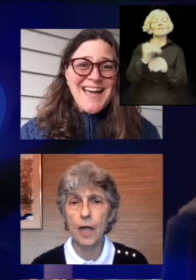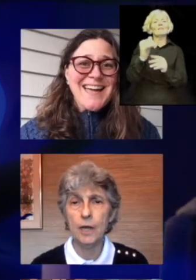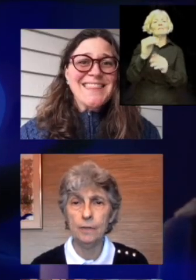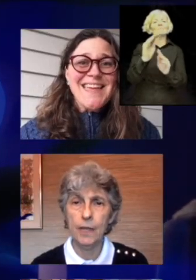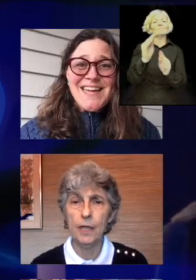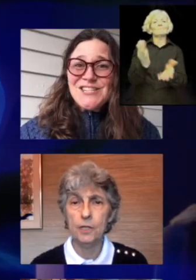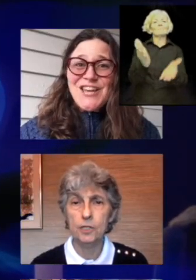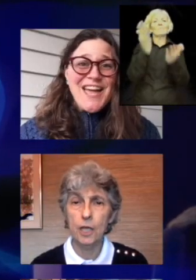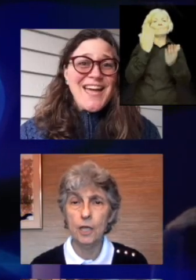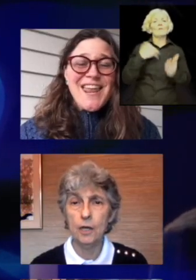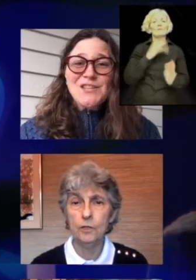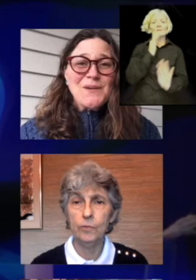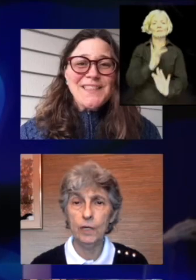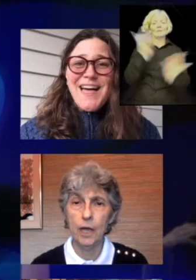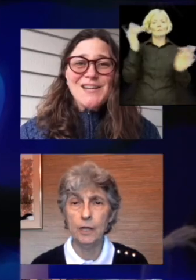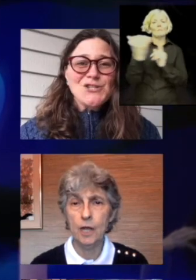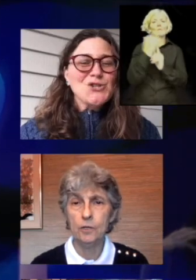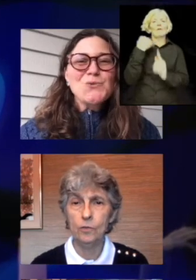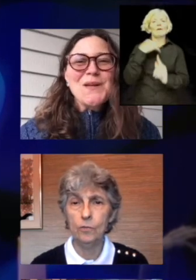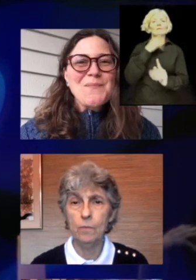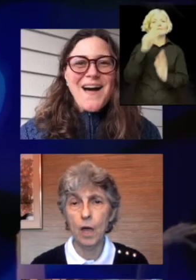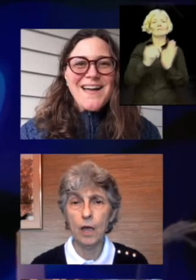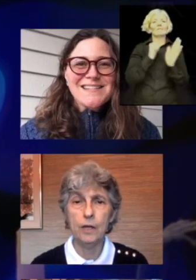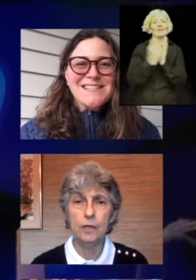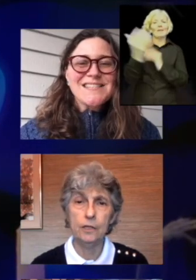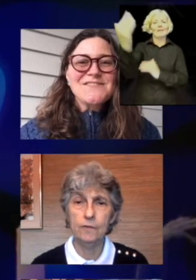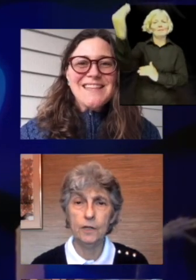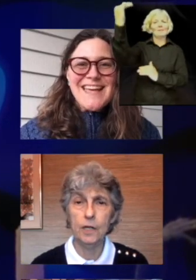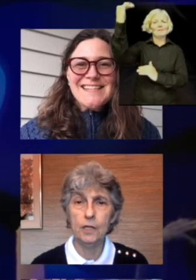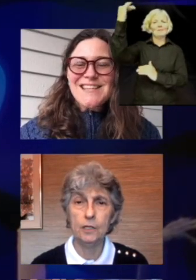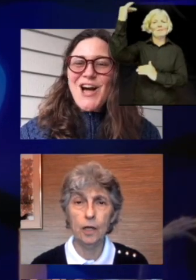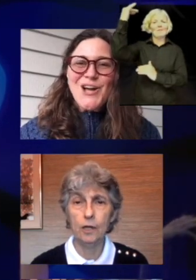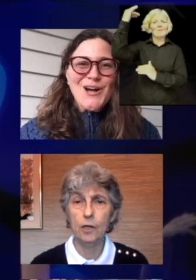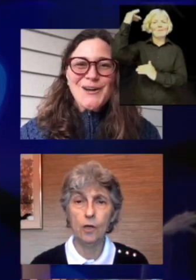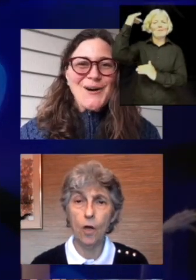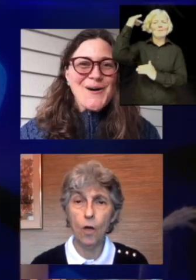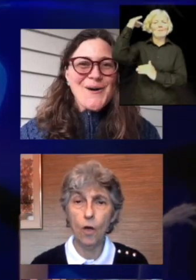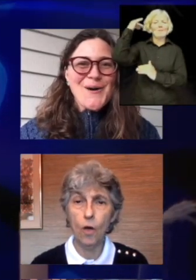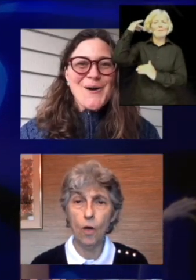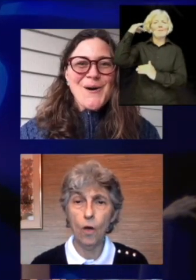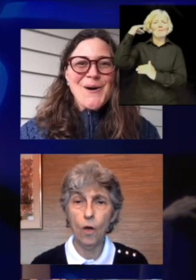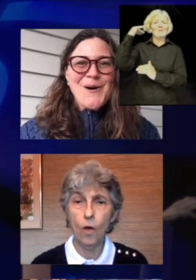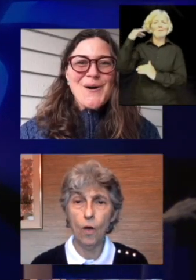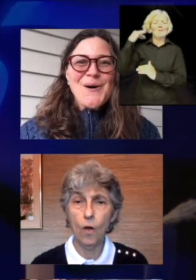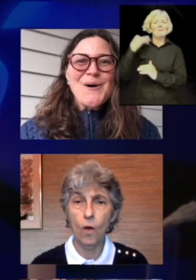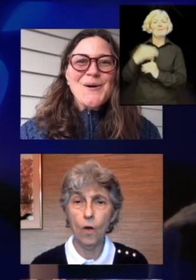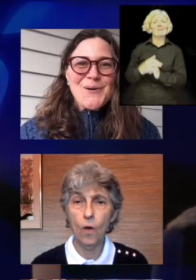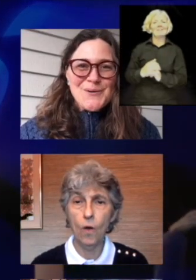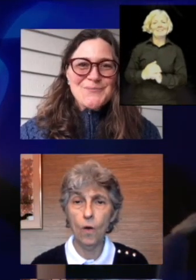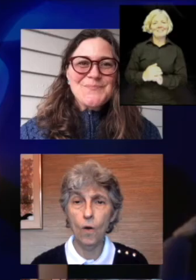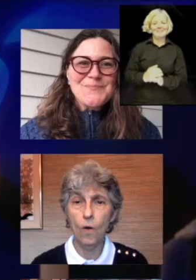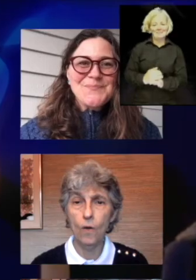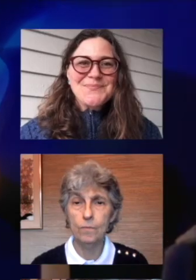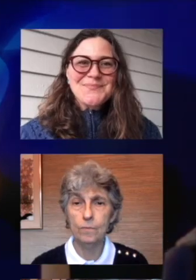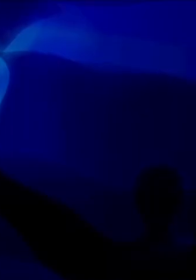Each night they shed us with light to remind us of days long ago.